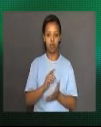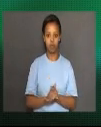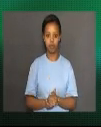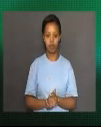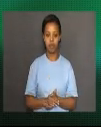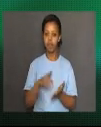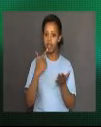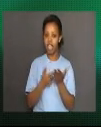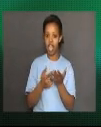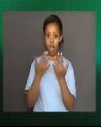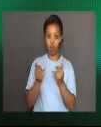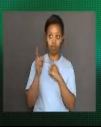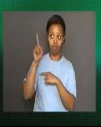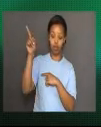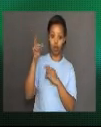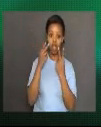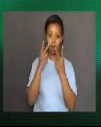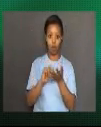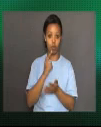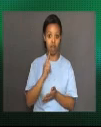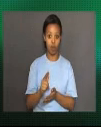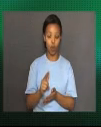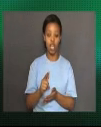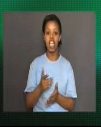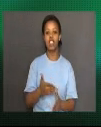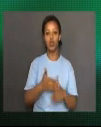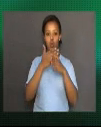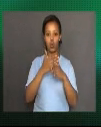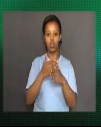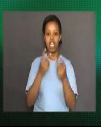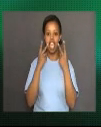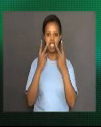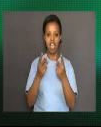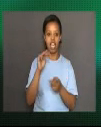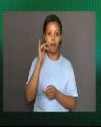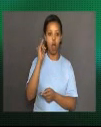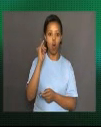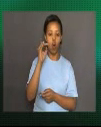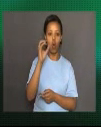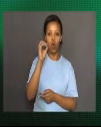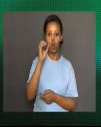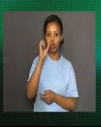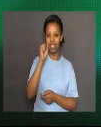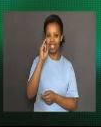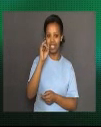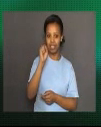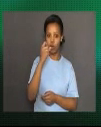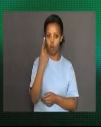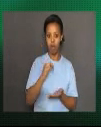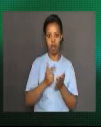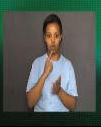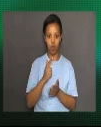This is a diagram that shows us the stages of meiosis I. As you can